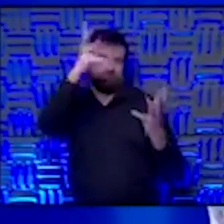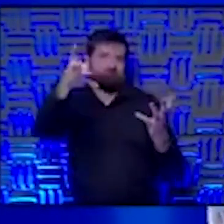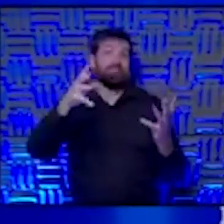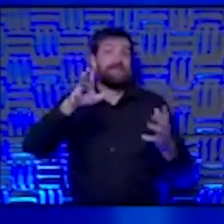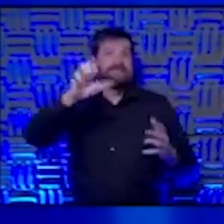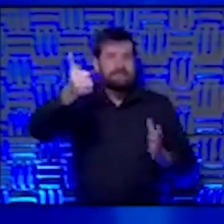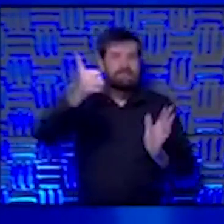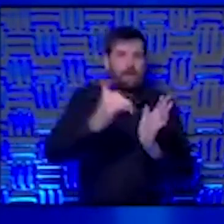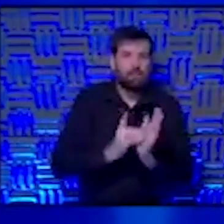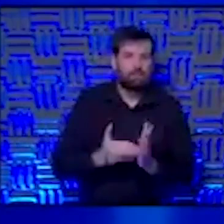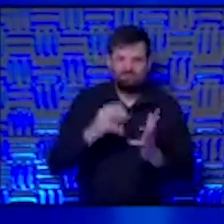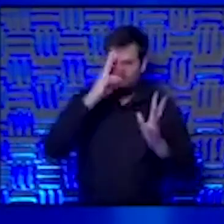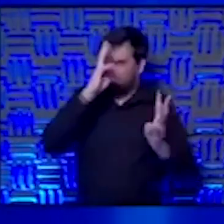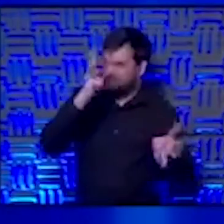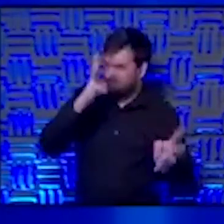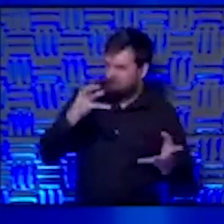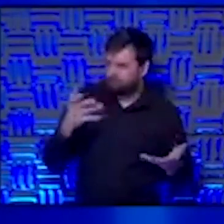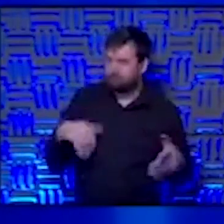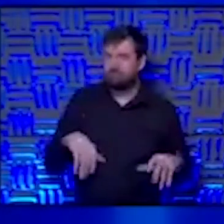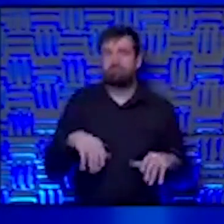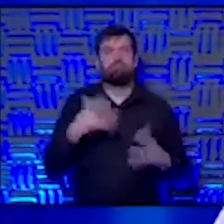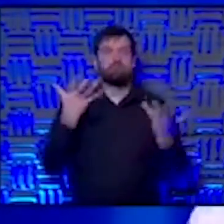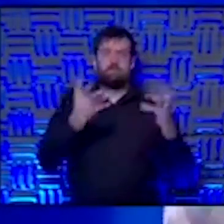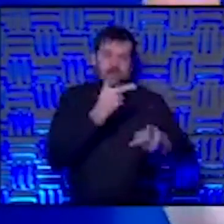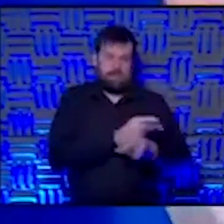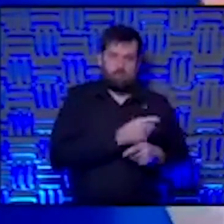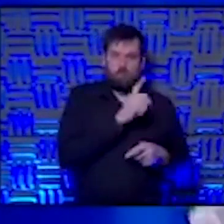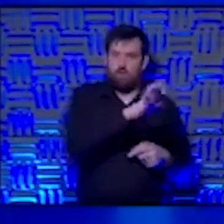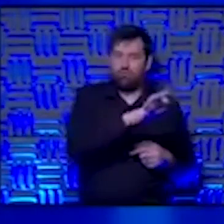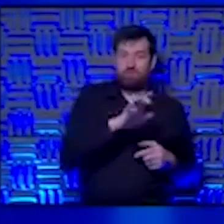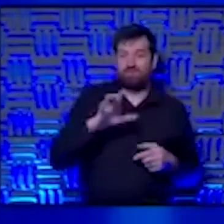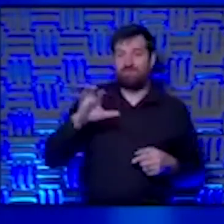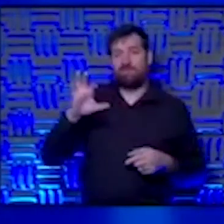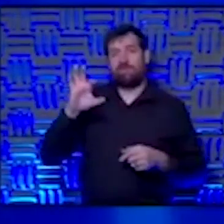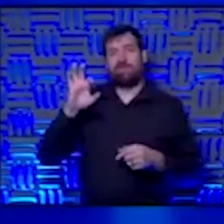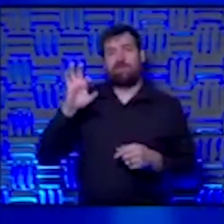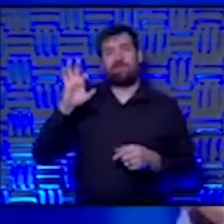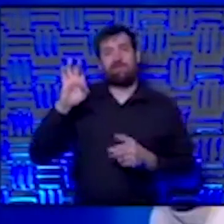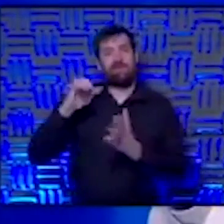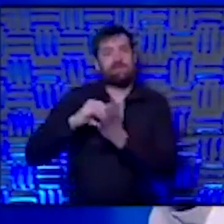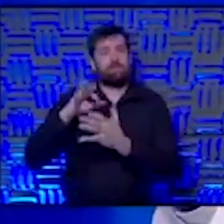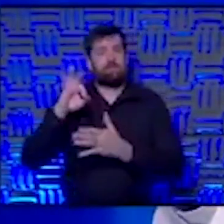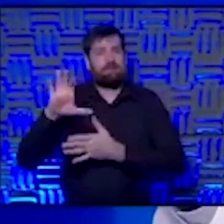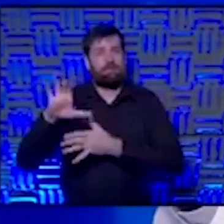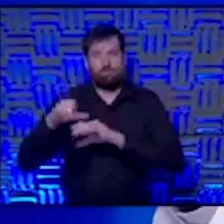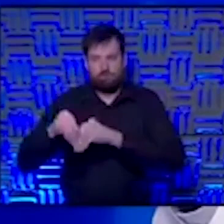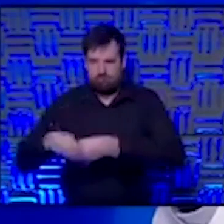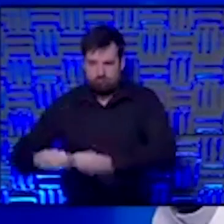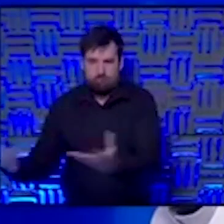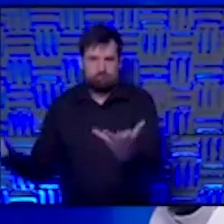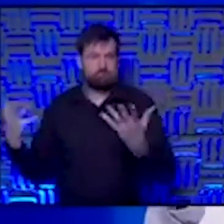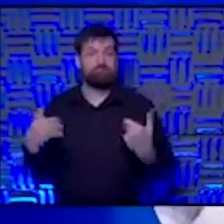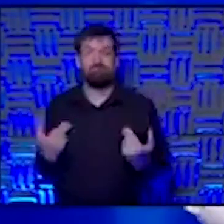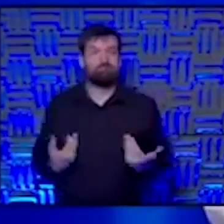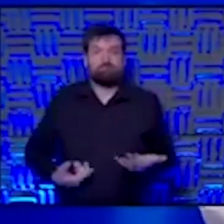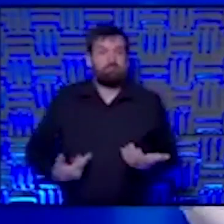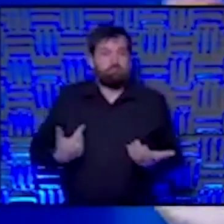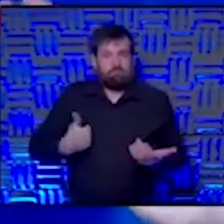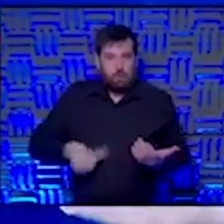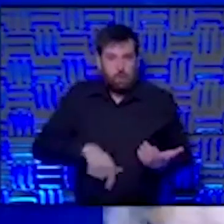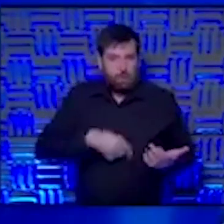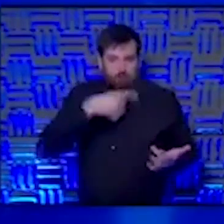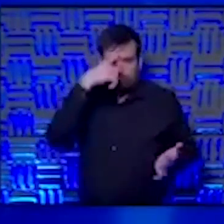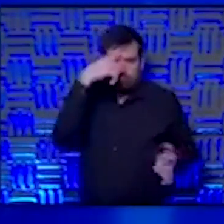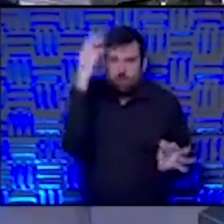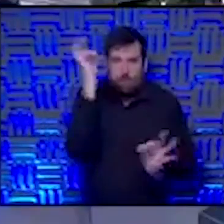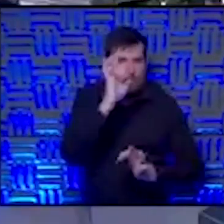making these numbers up. Mm-hmm. Maybe we get to keep 100 and we have to distribute the other 9,900. And we don't really know that too